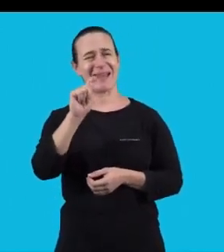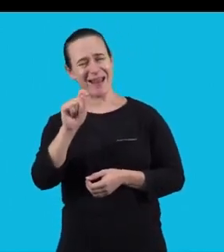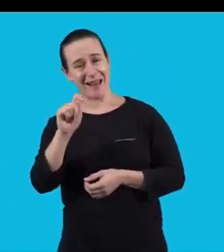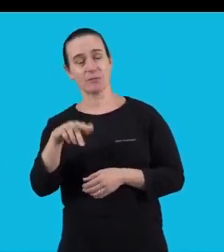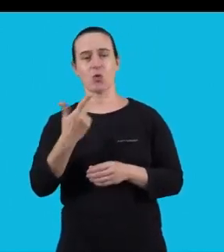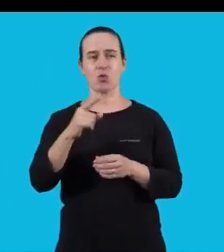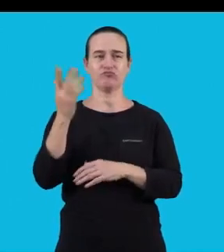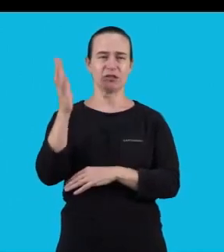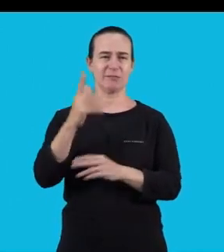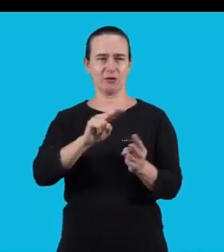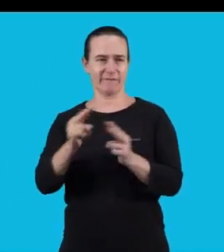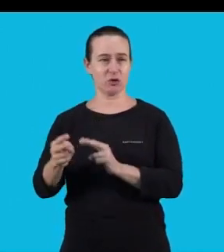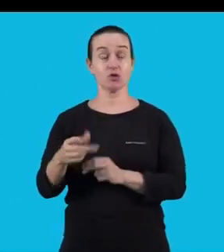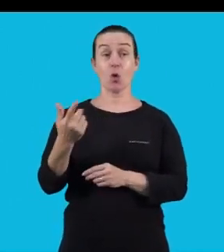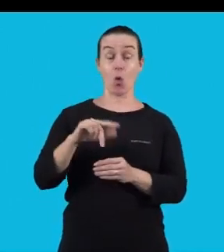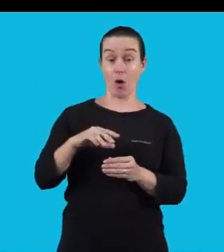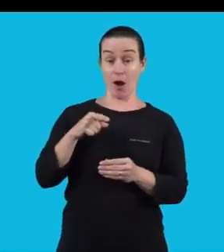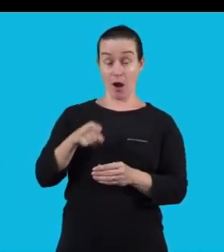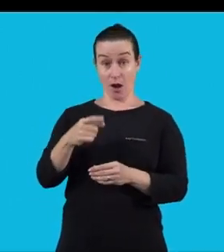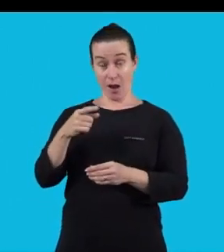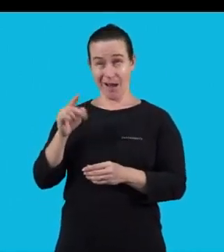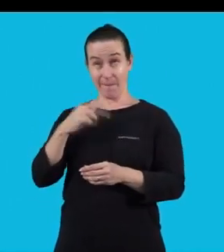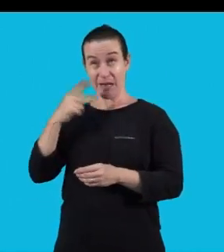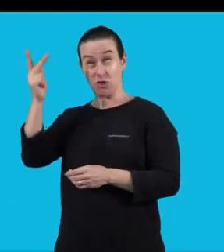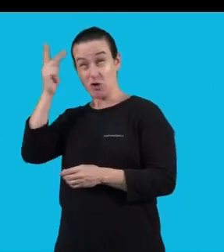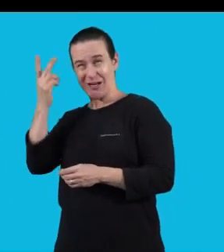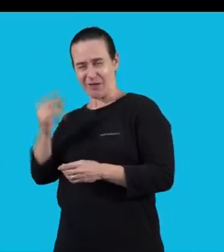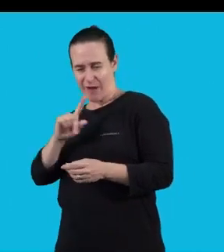the knowledge to the context. That's so important.